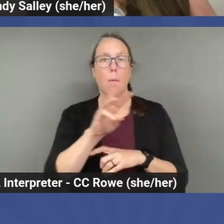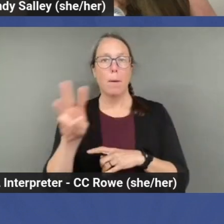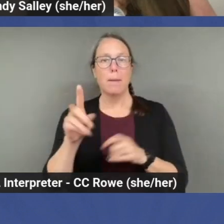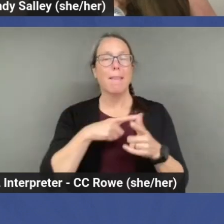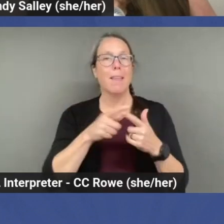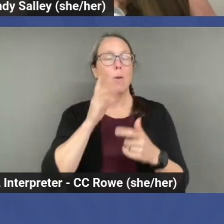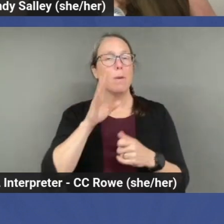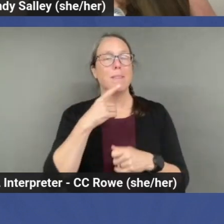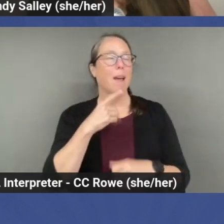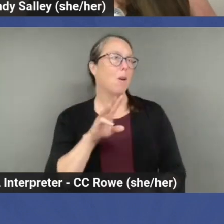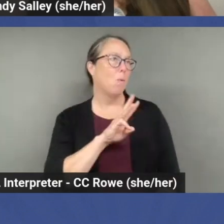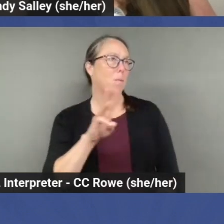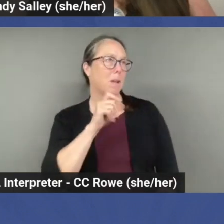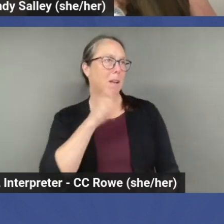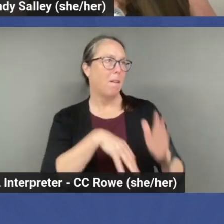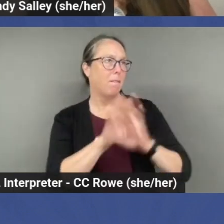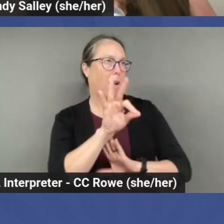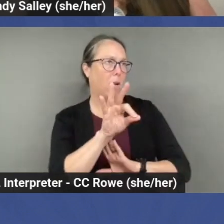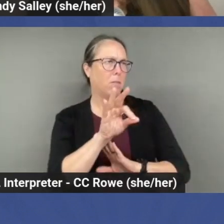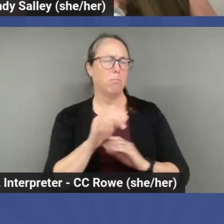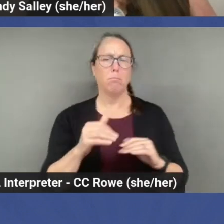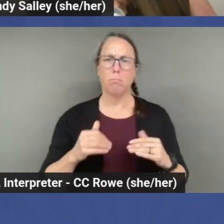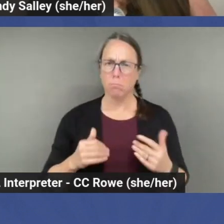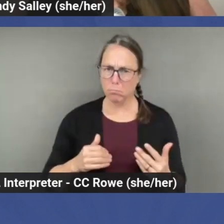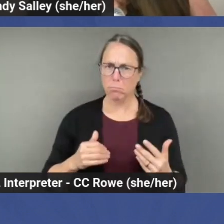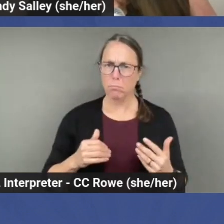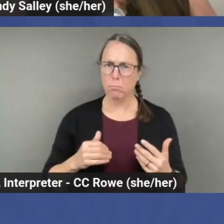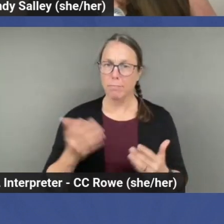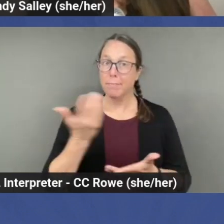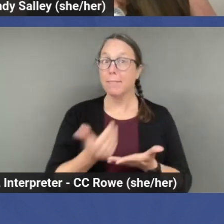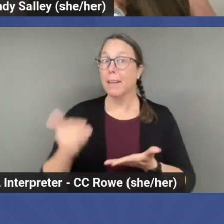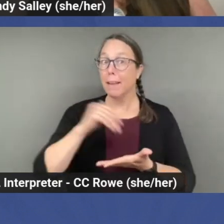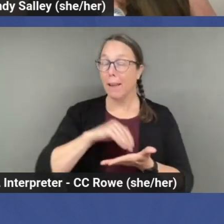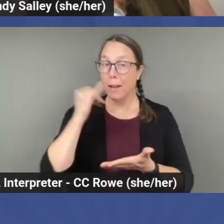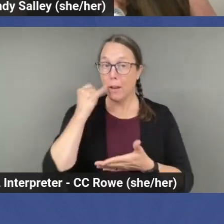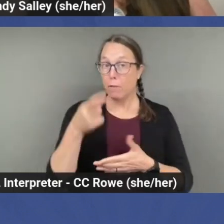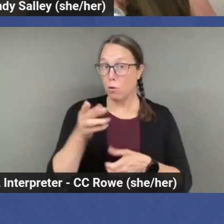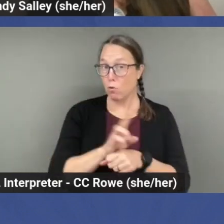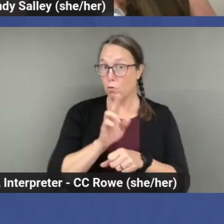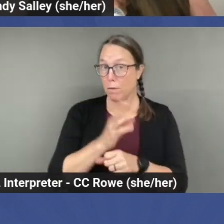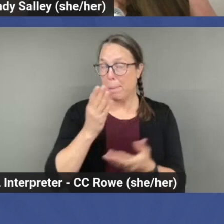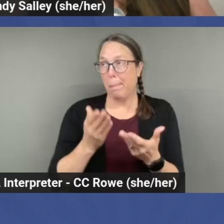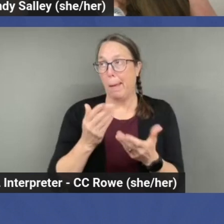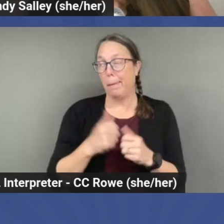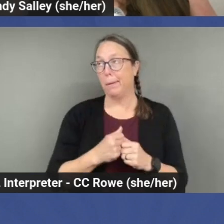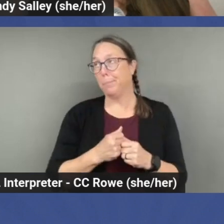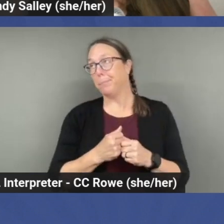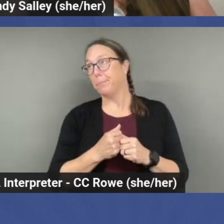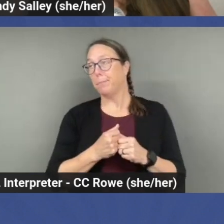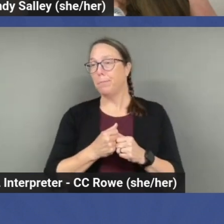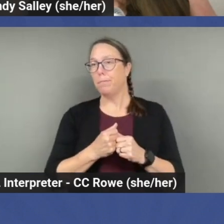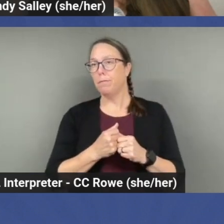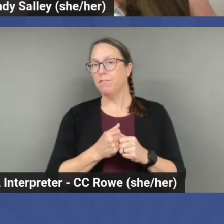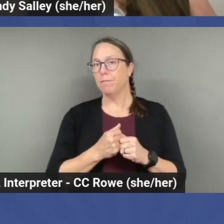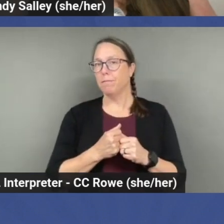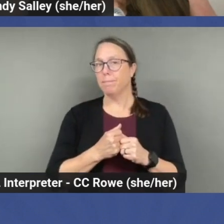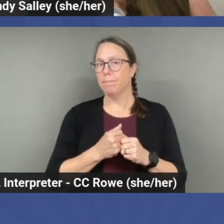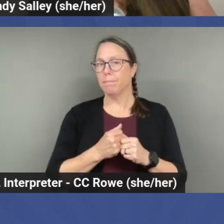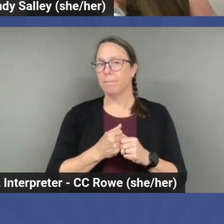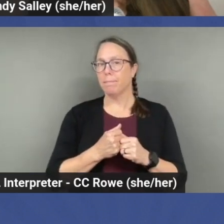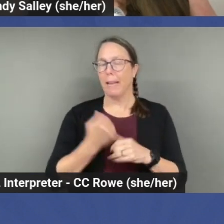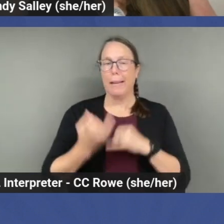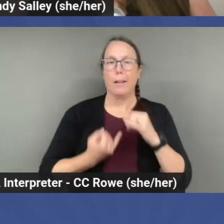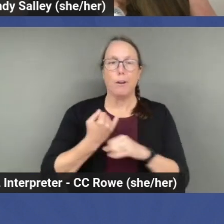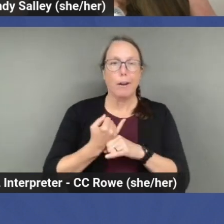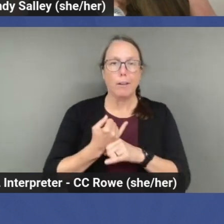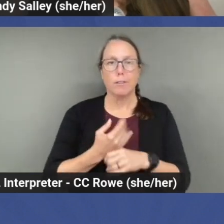found, or, you know, a message like this. Again, if you use maybe, you know, like a foreign,